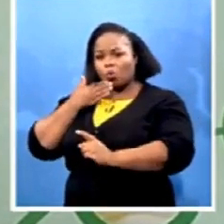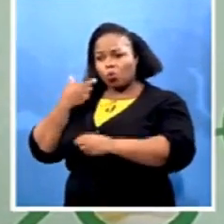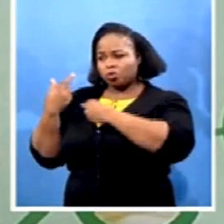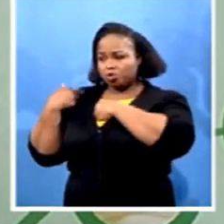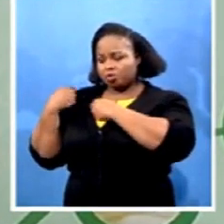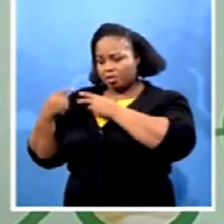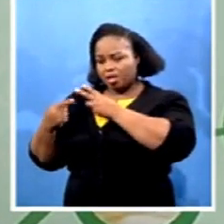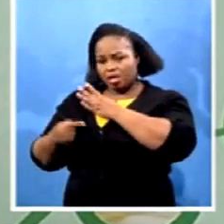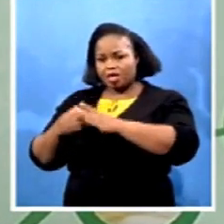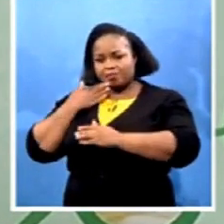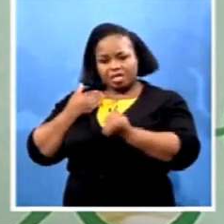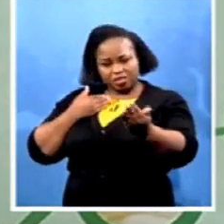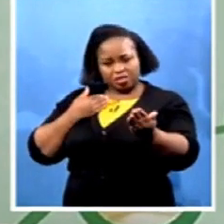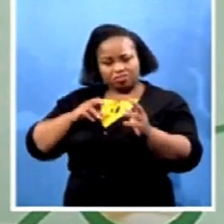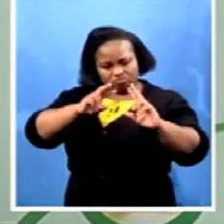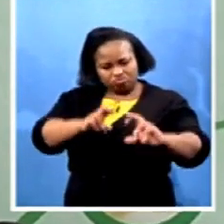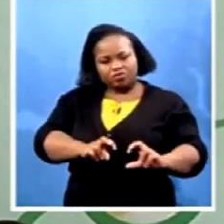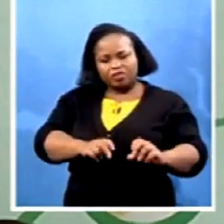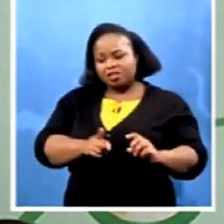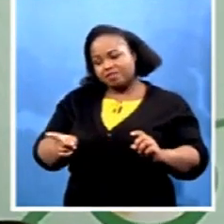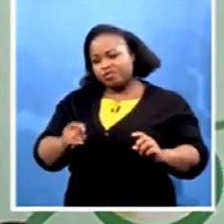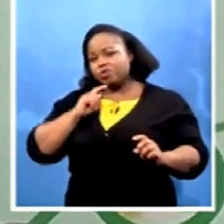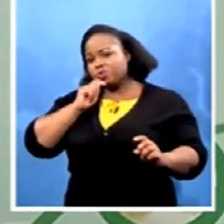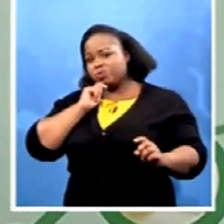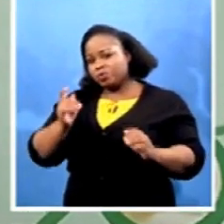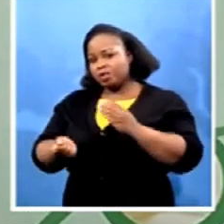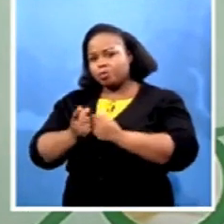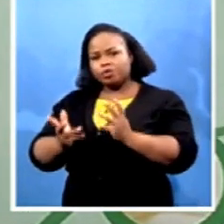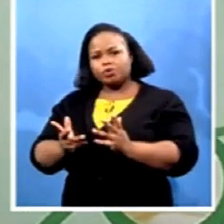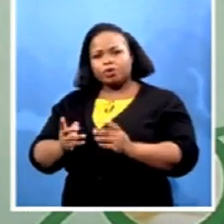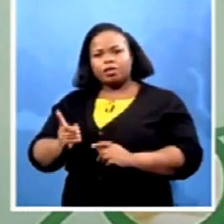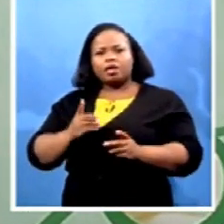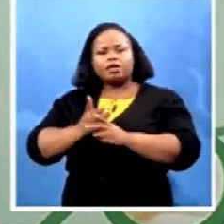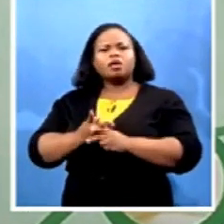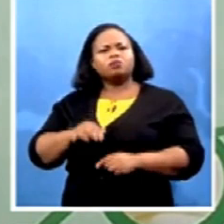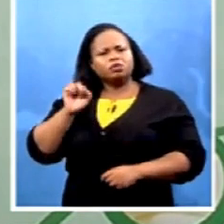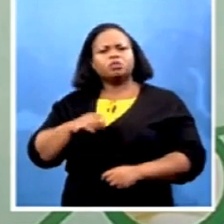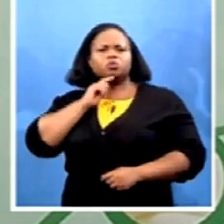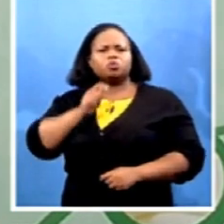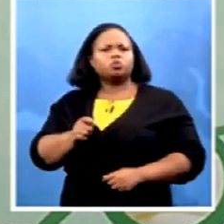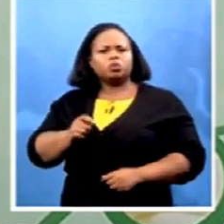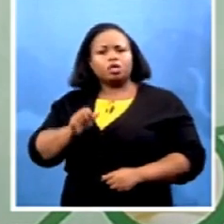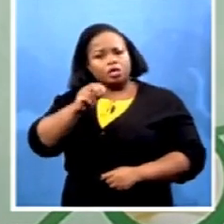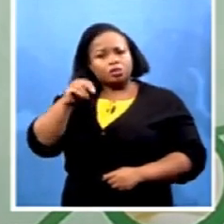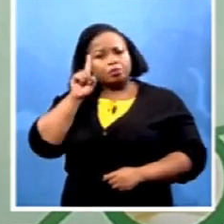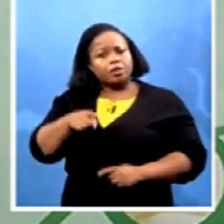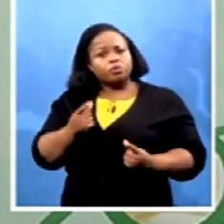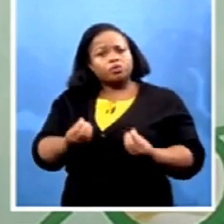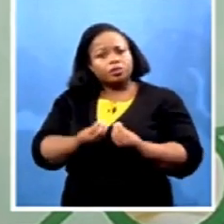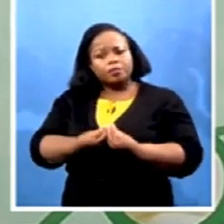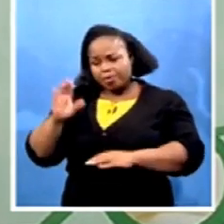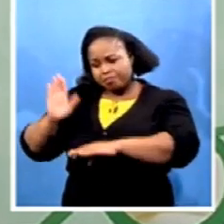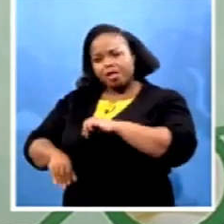allegations are true. And if upon founded that they are true, the ANC must act. There must be consequence management. We can't, from time to